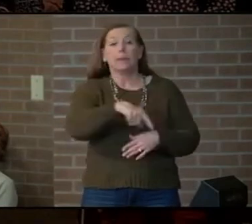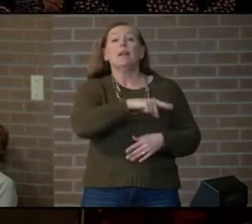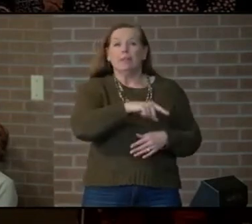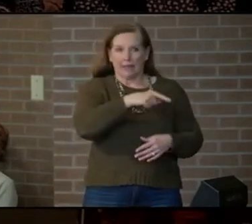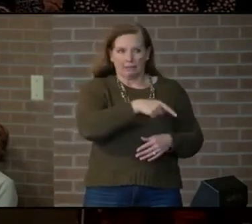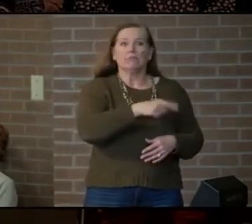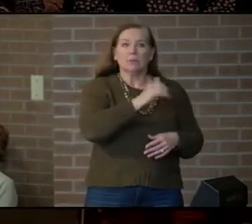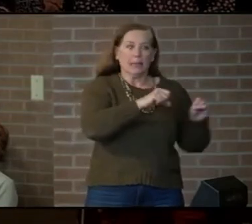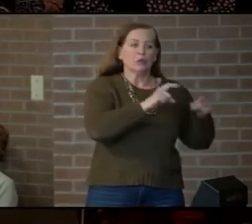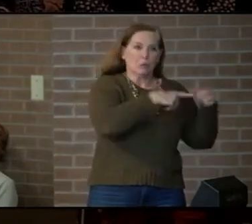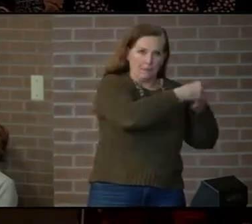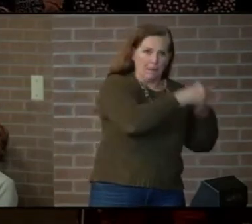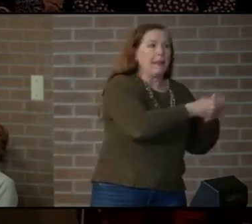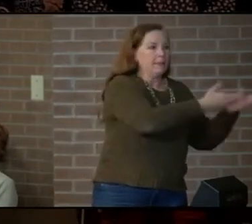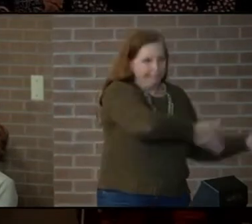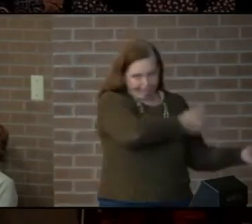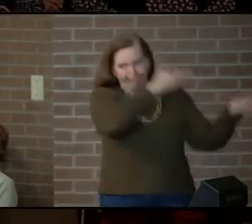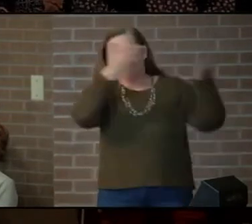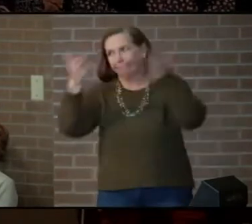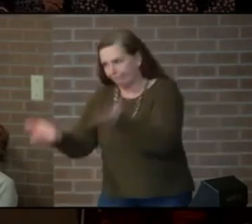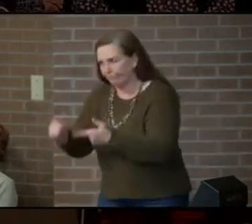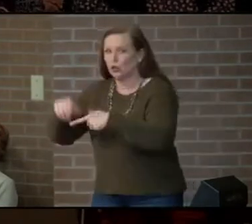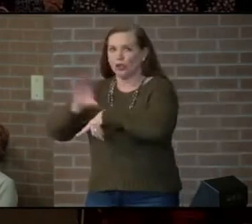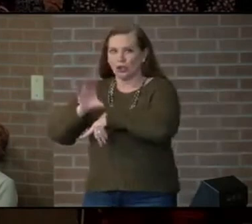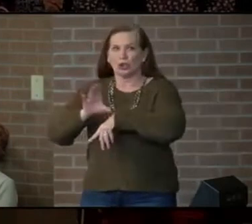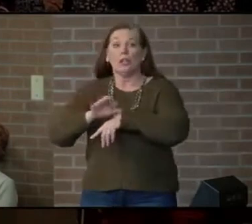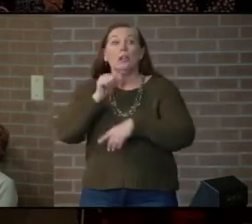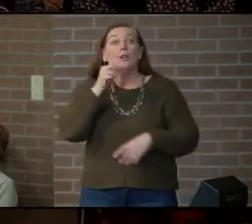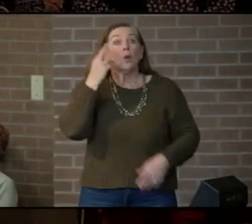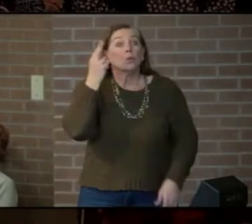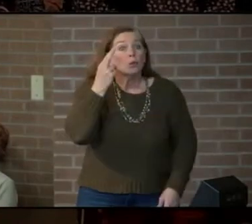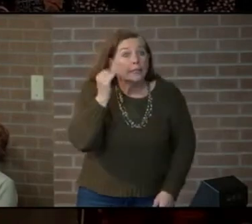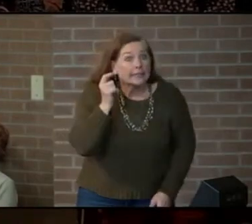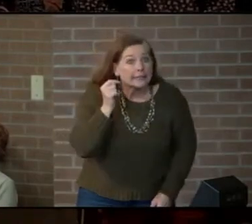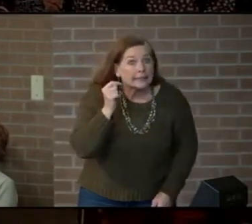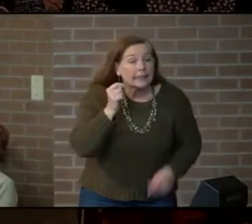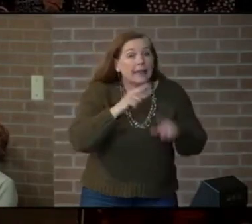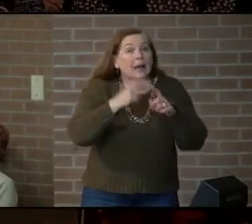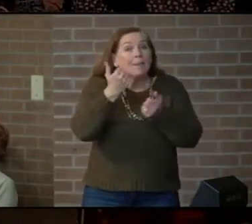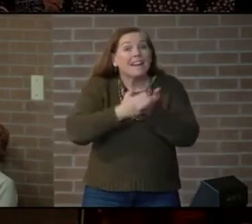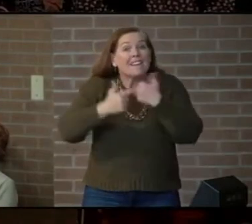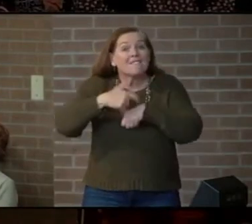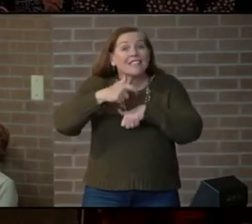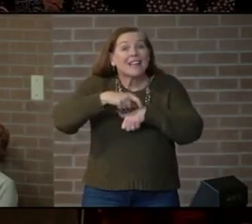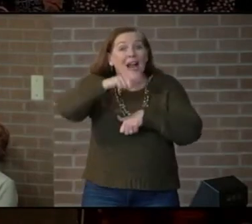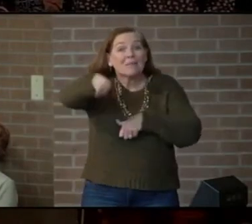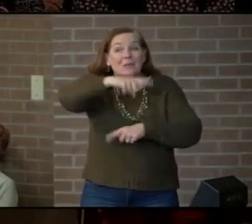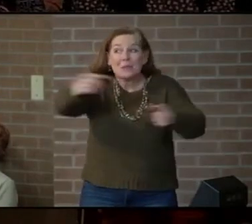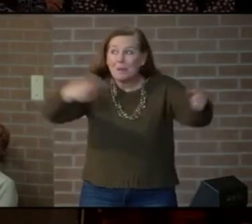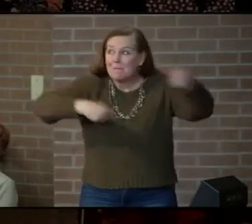them and then transport them here to the church. And you don't realize it, but every time you come to the